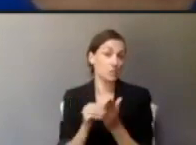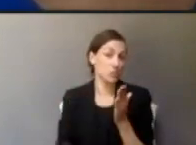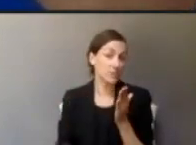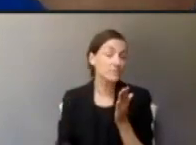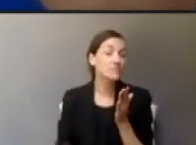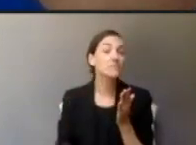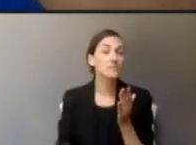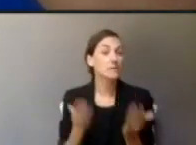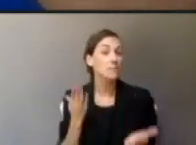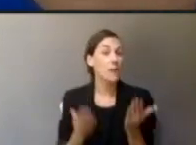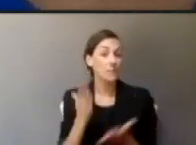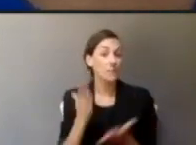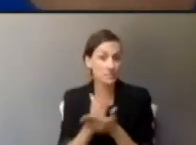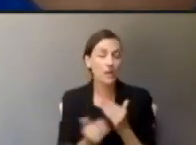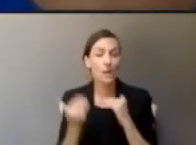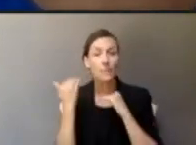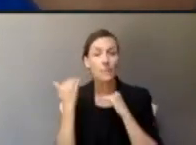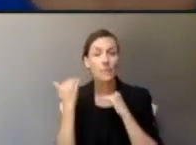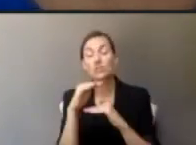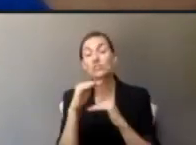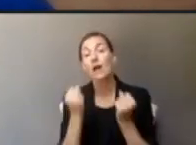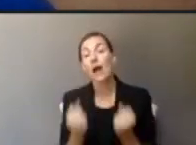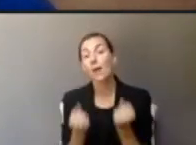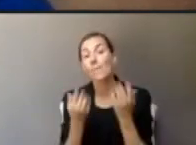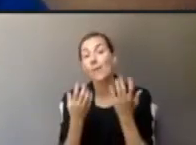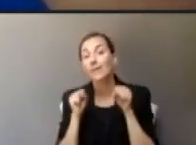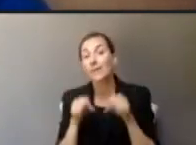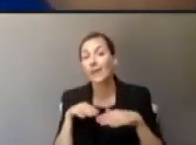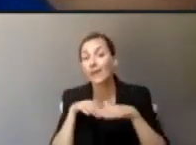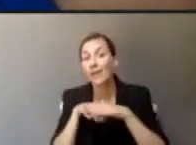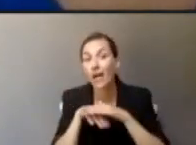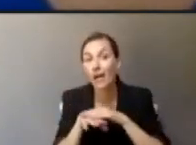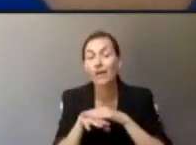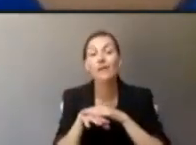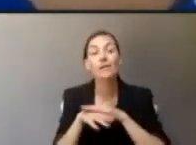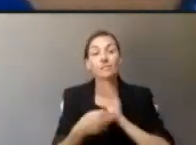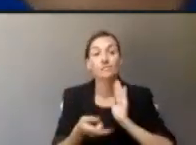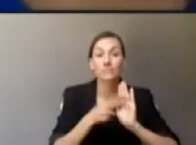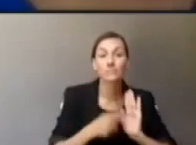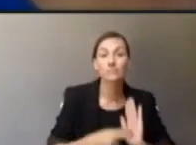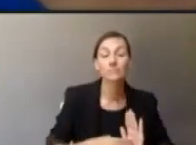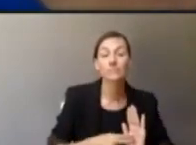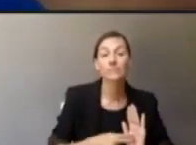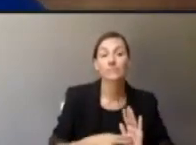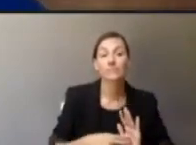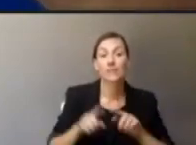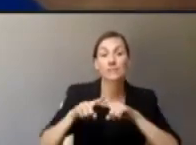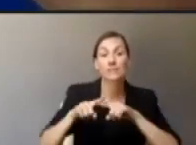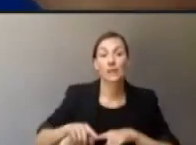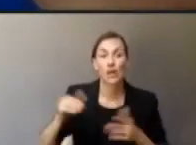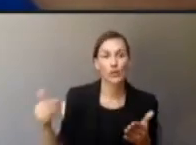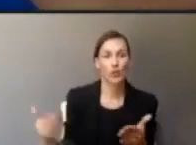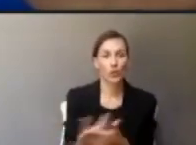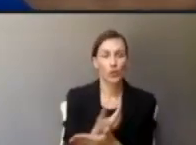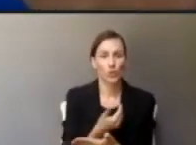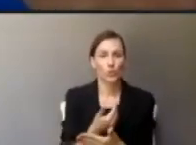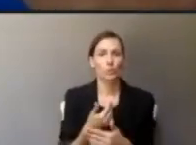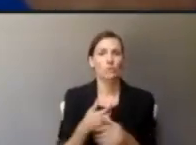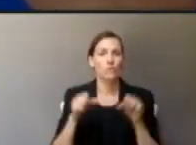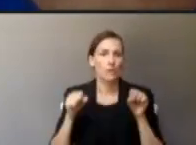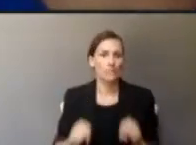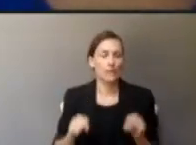some limitations on enrollment at various schools based on their new capacities in the context of